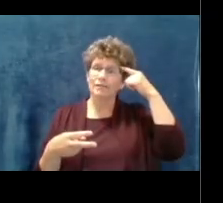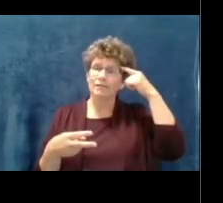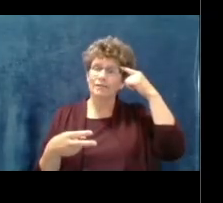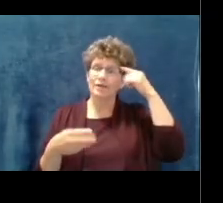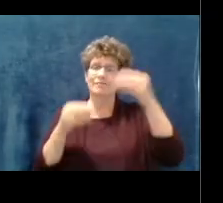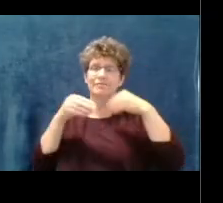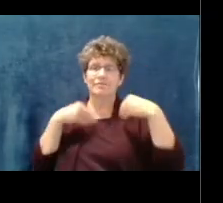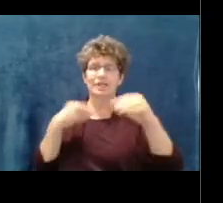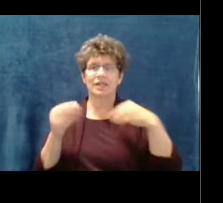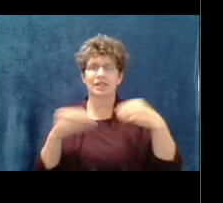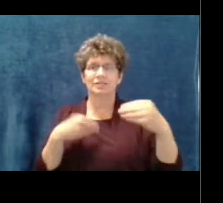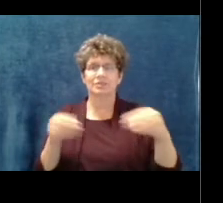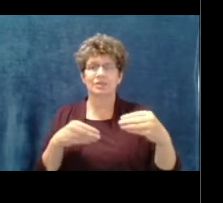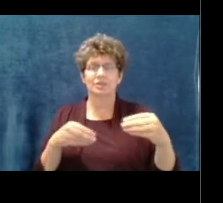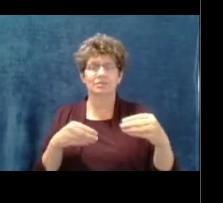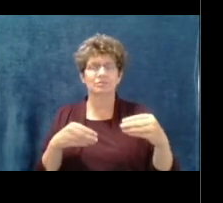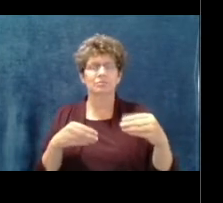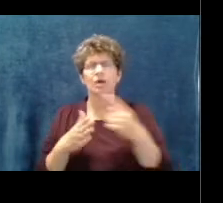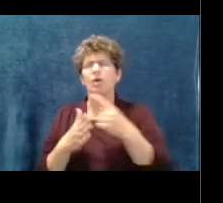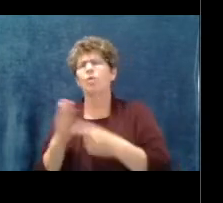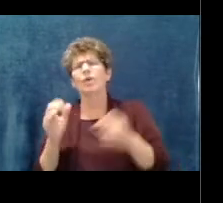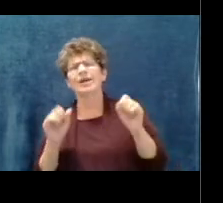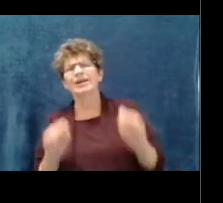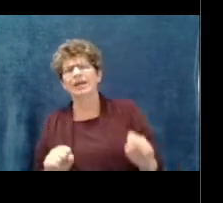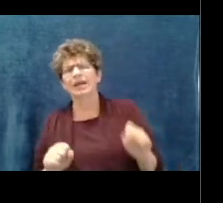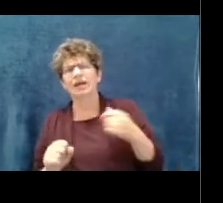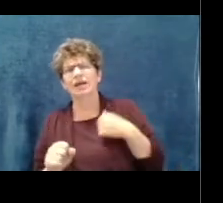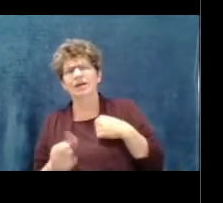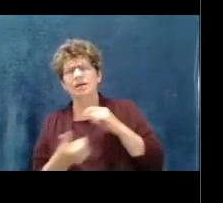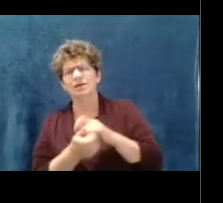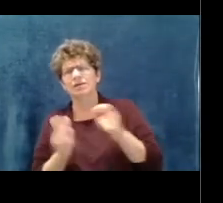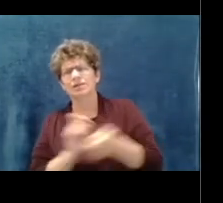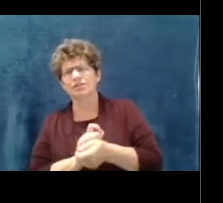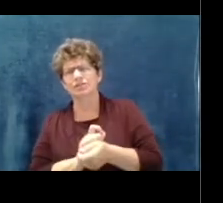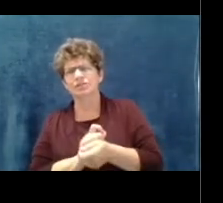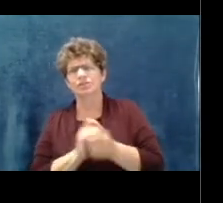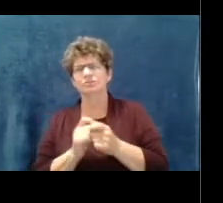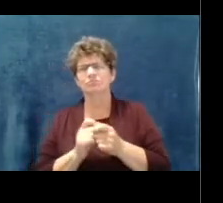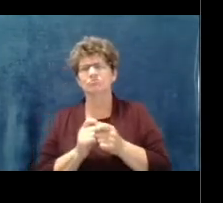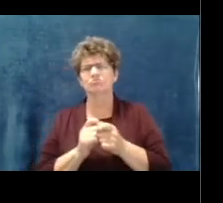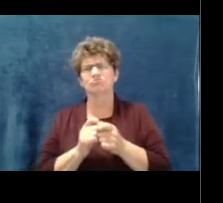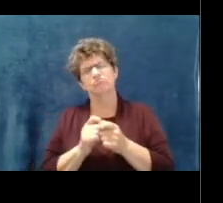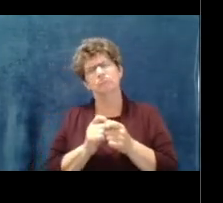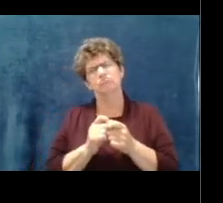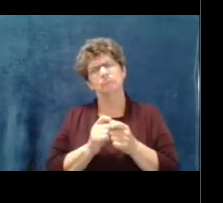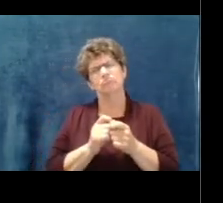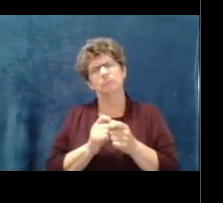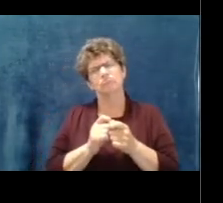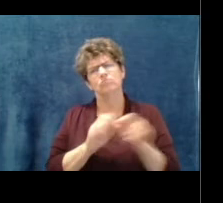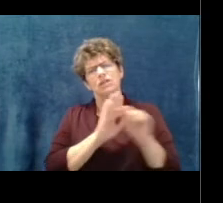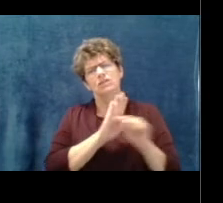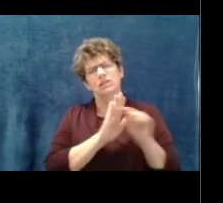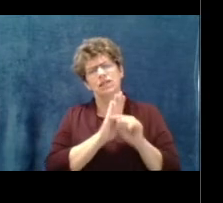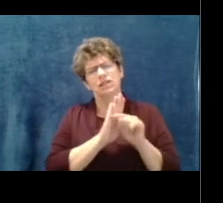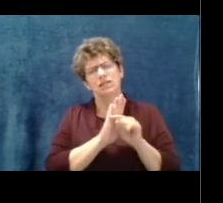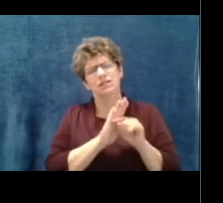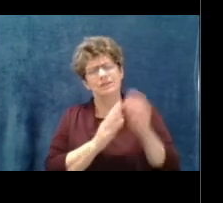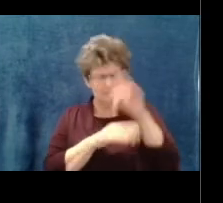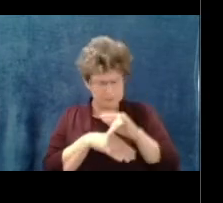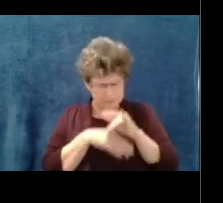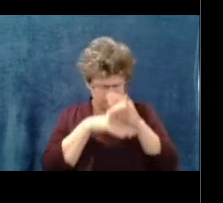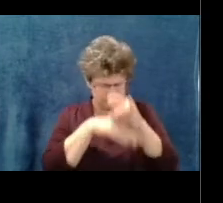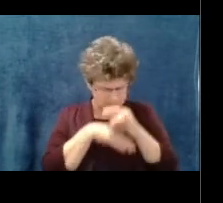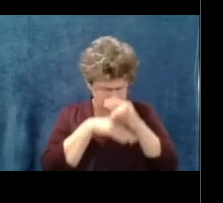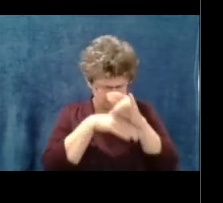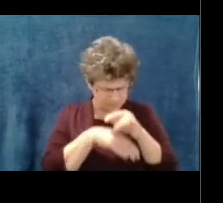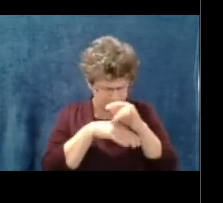is changeable in challenging situations. This is about being able to shift focus away from rumination about what we